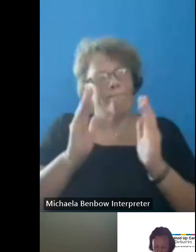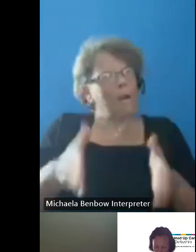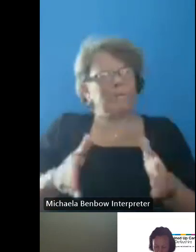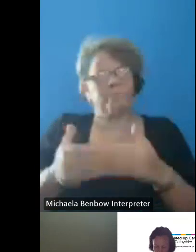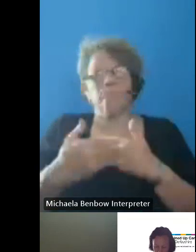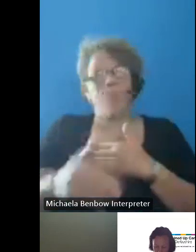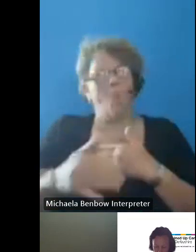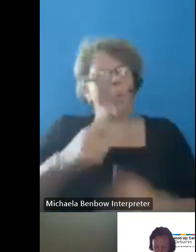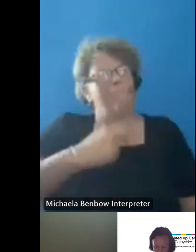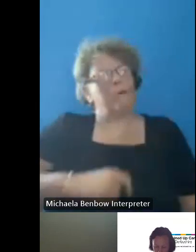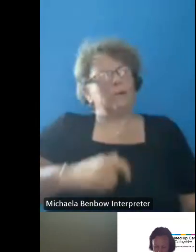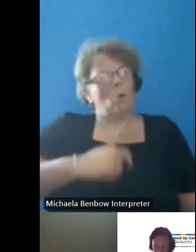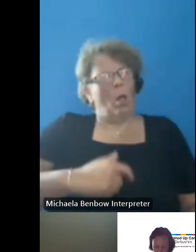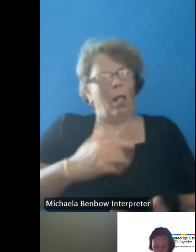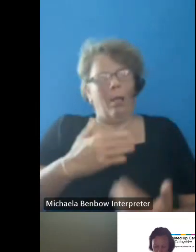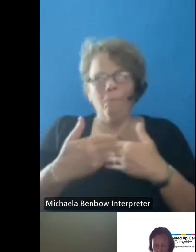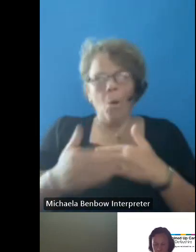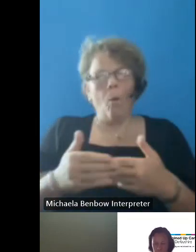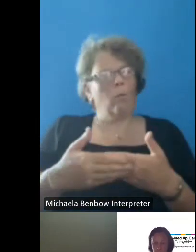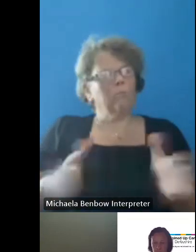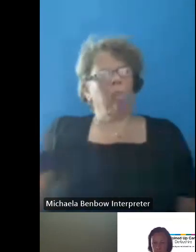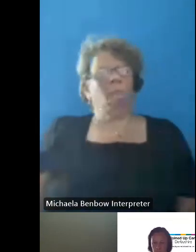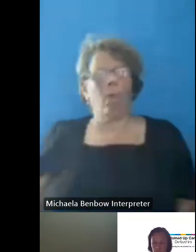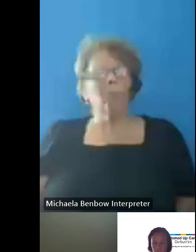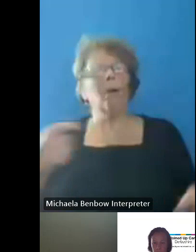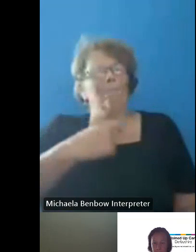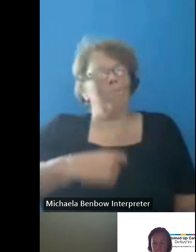personalised. There are some really good examples of